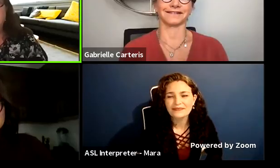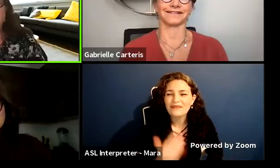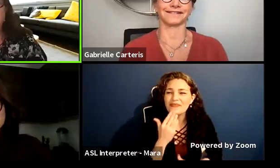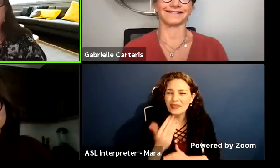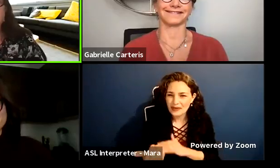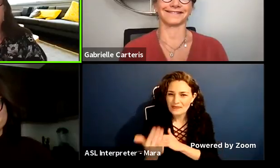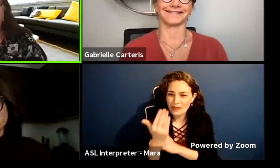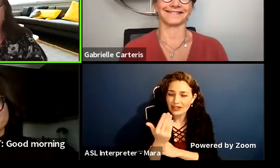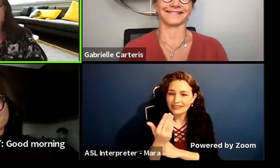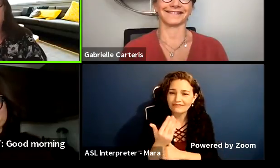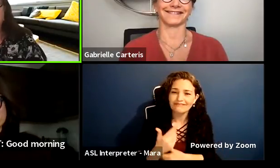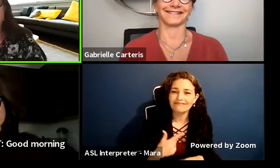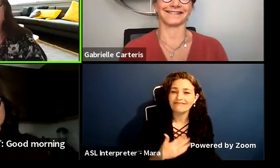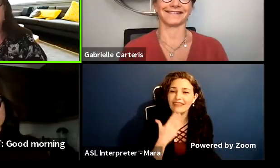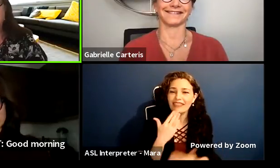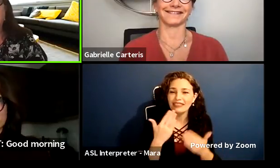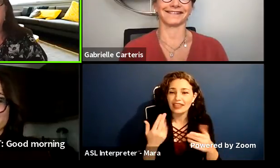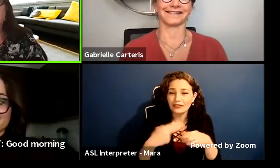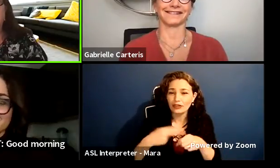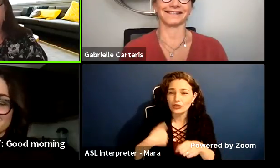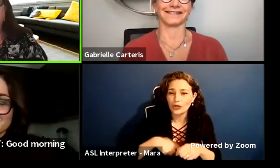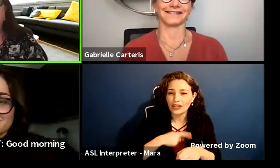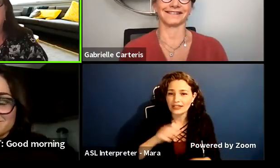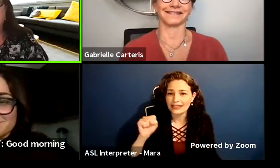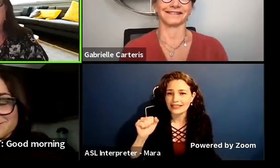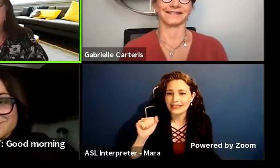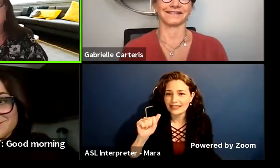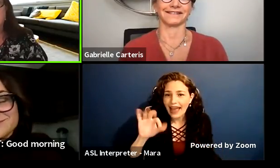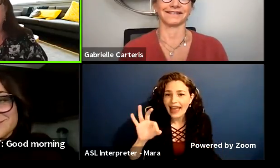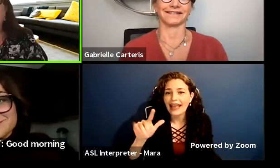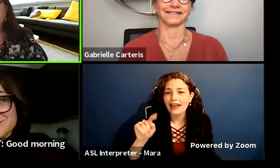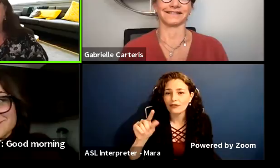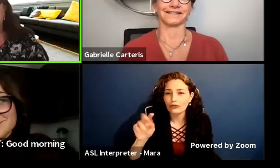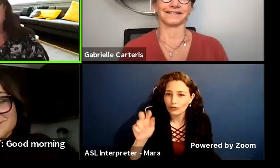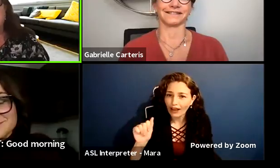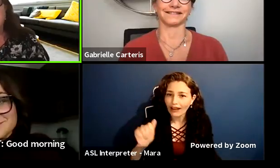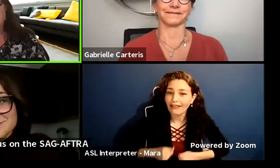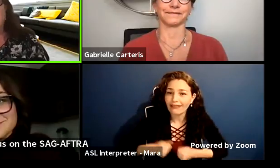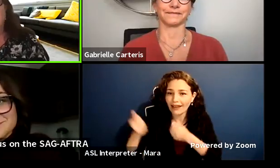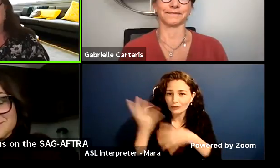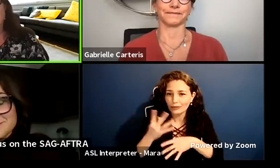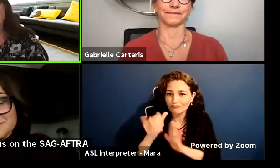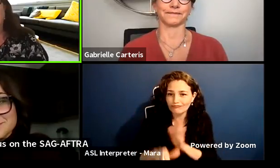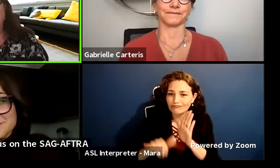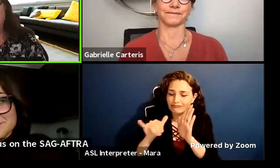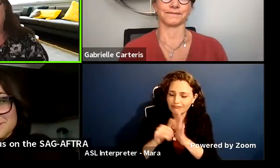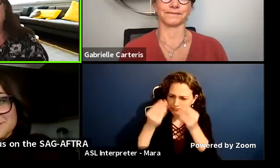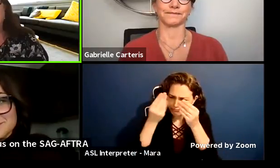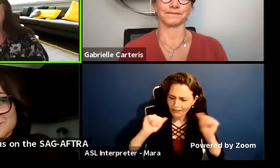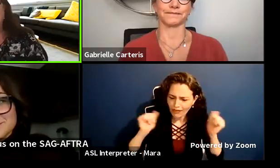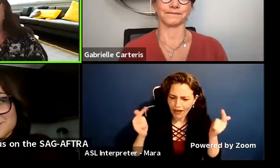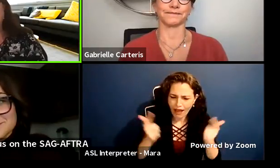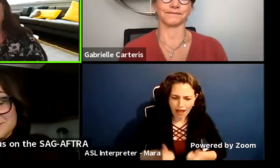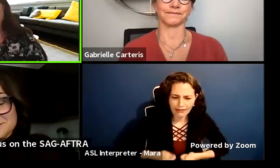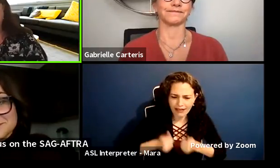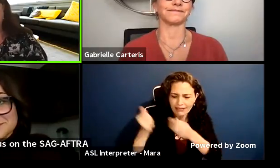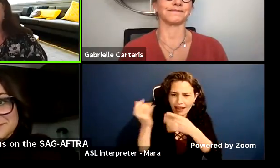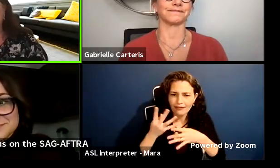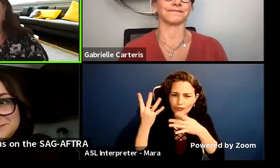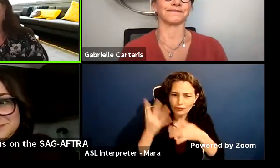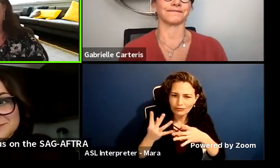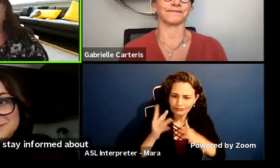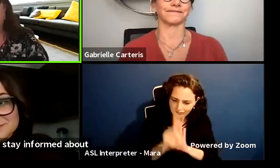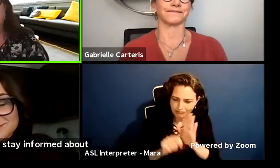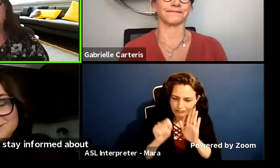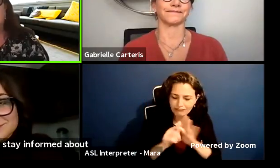Good morning, and thank you for joining us on this SAG-AFTRA live stream on YouTube. To stay informed about all of our live stream and video